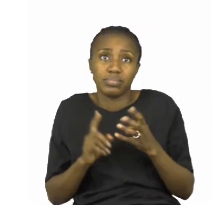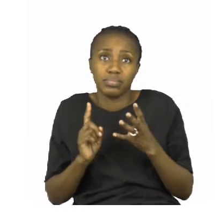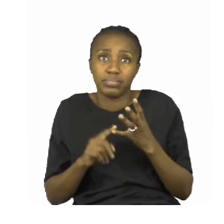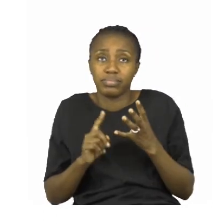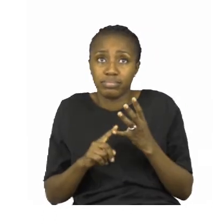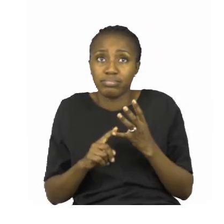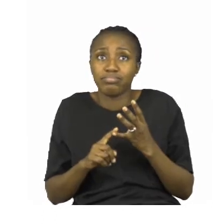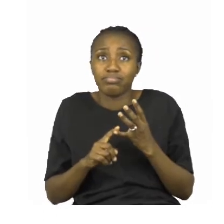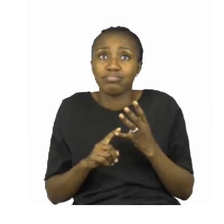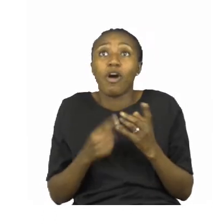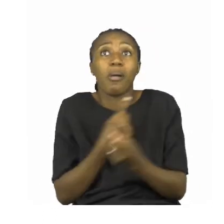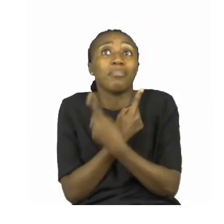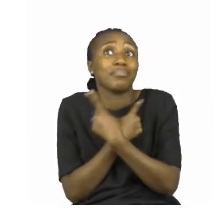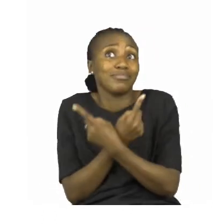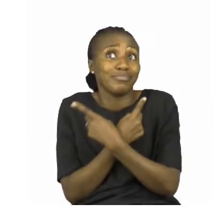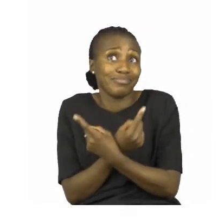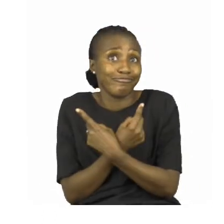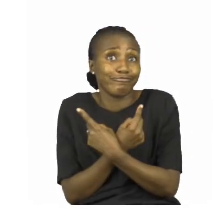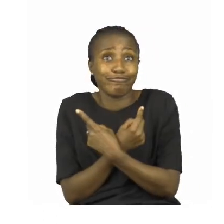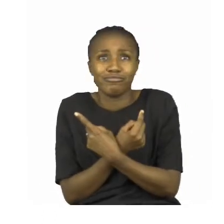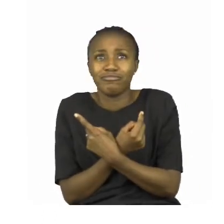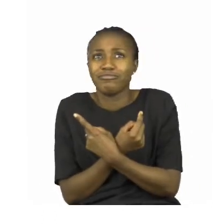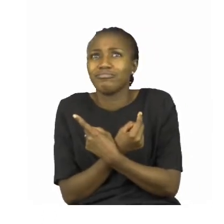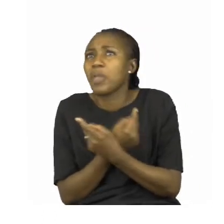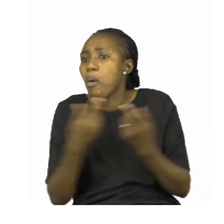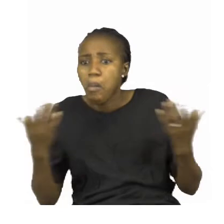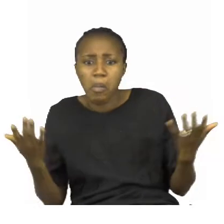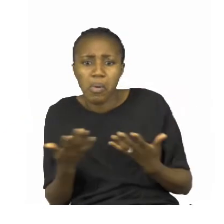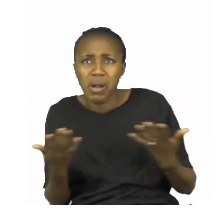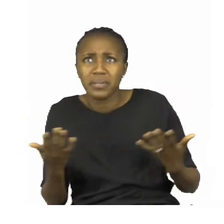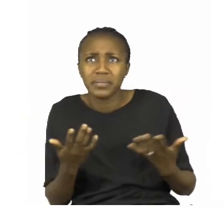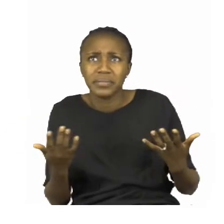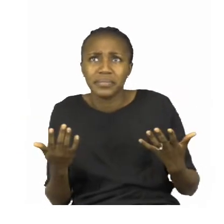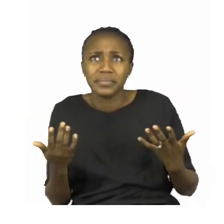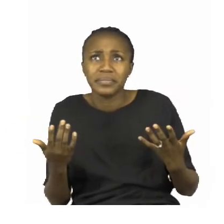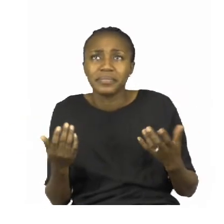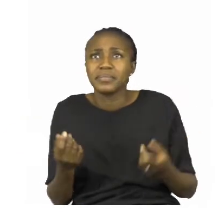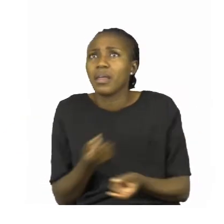Number 4 says, where was the teddy bear?